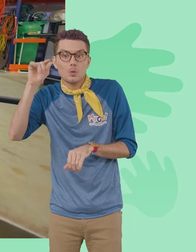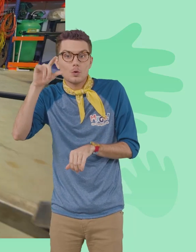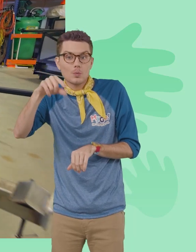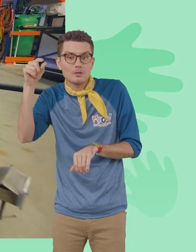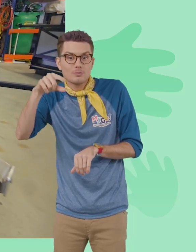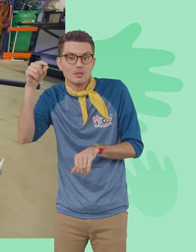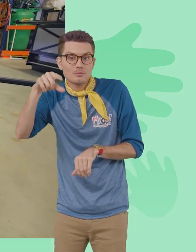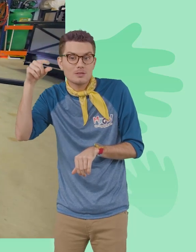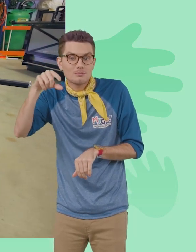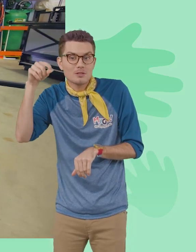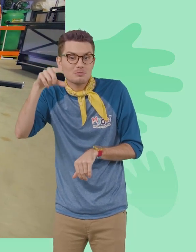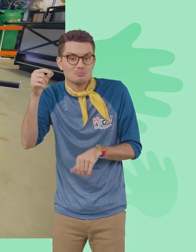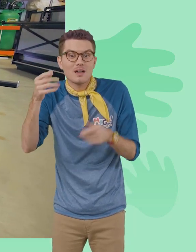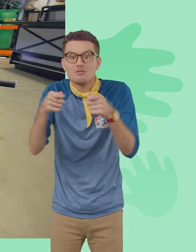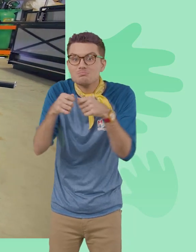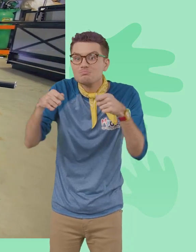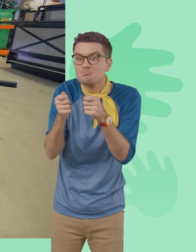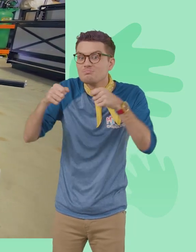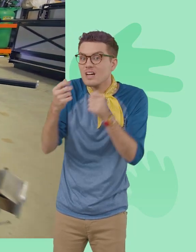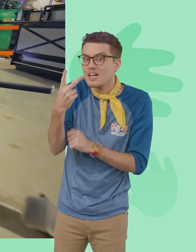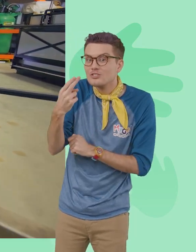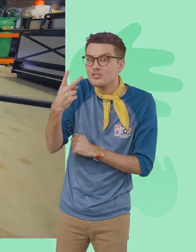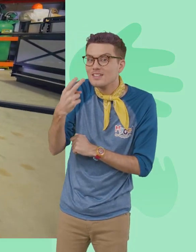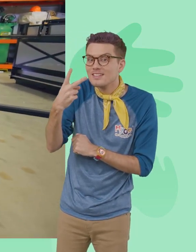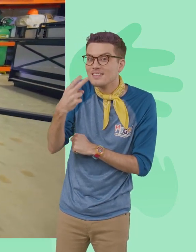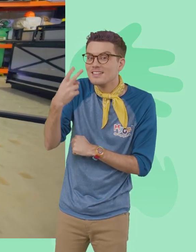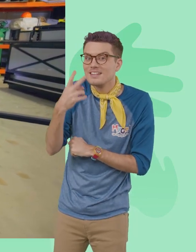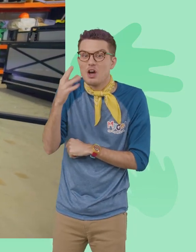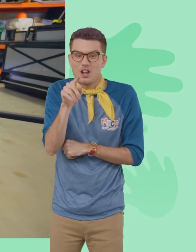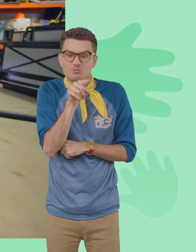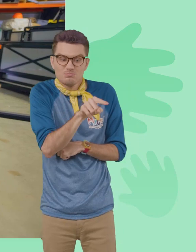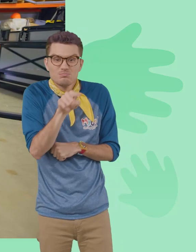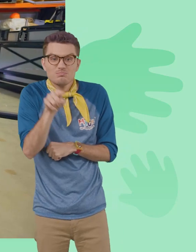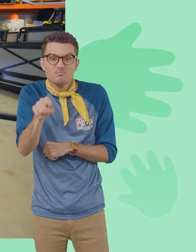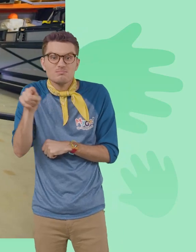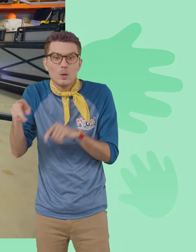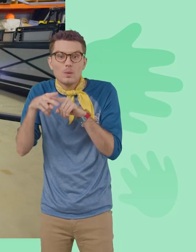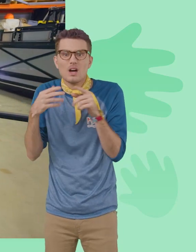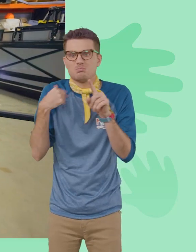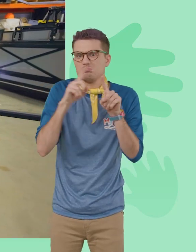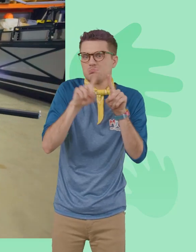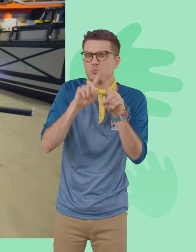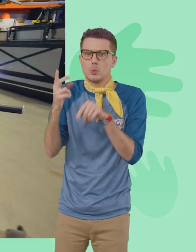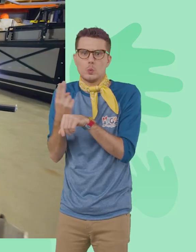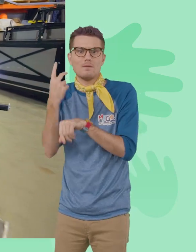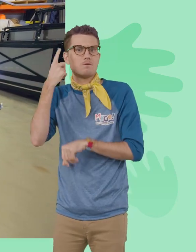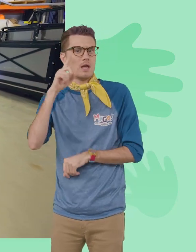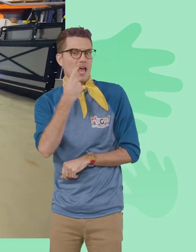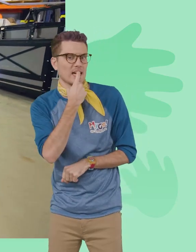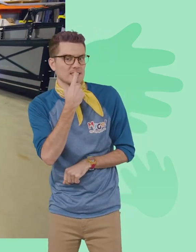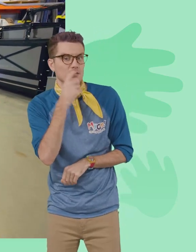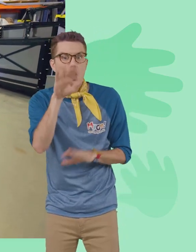Wow! We have some diamond shears! Each one of these tools has a different use for the glass.